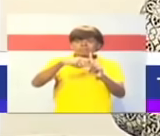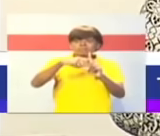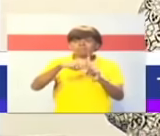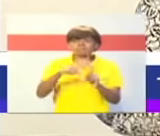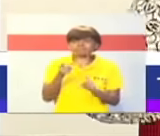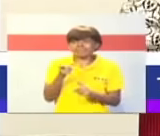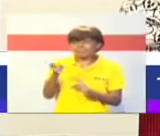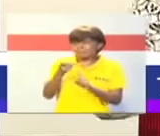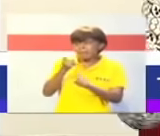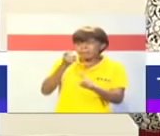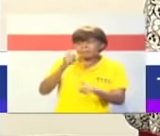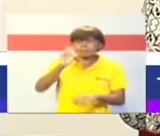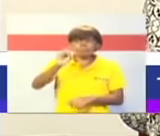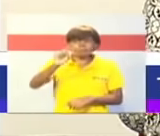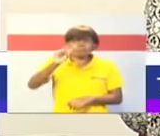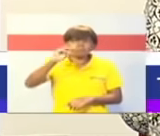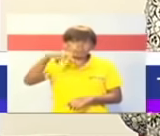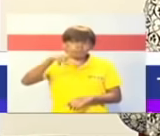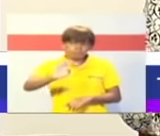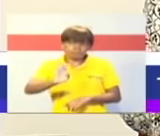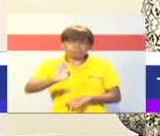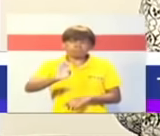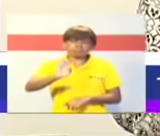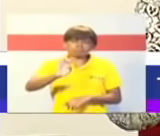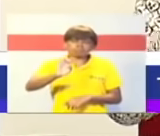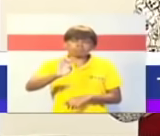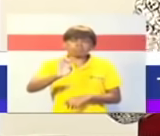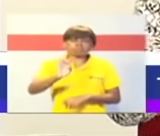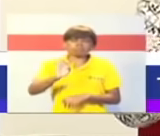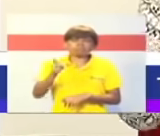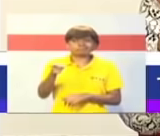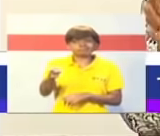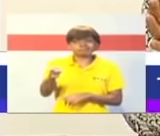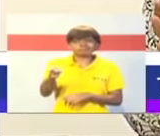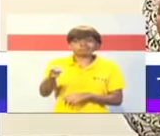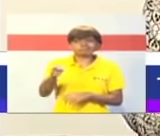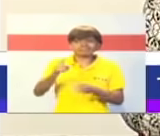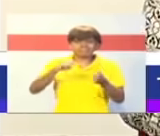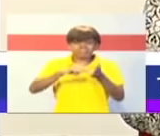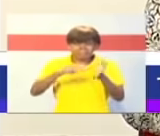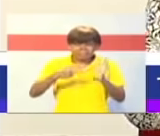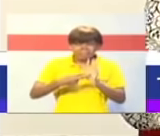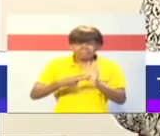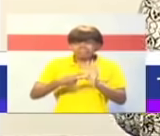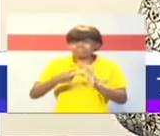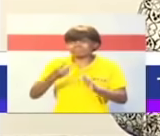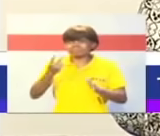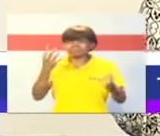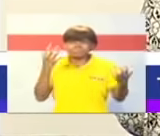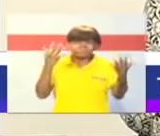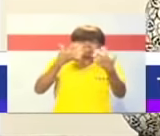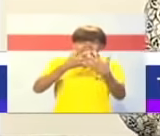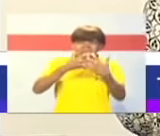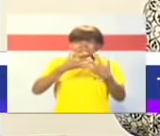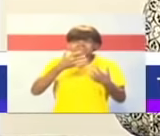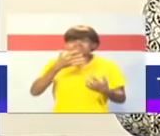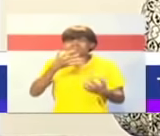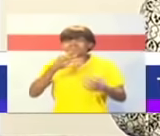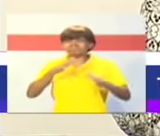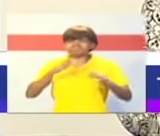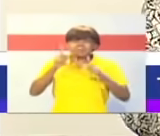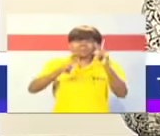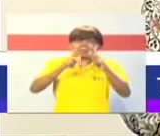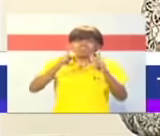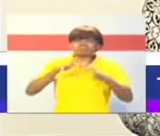amongst the samples that we received is not necessarily a reflection of the percentage in the wider population, because the samples we